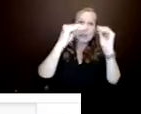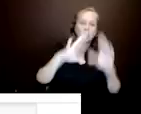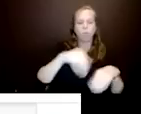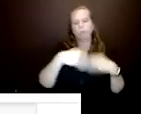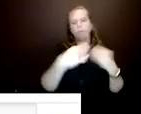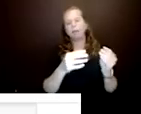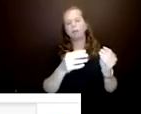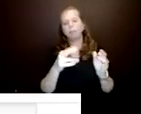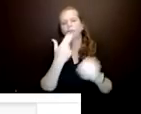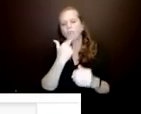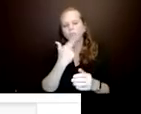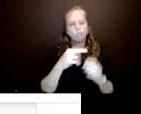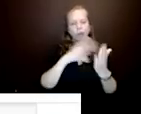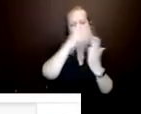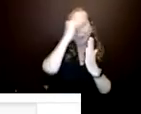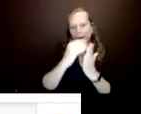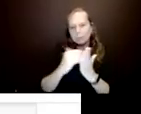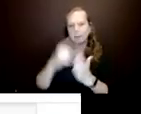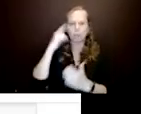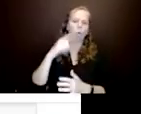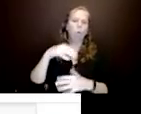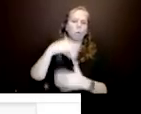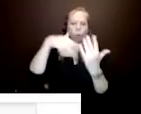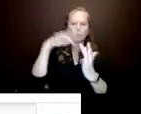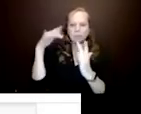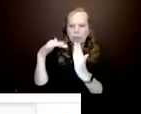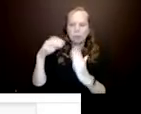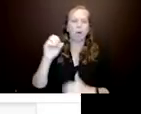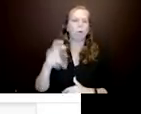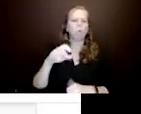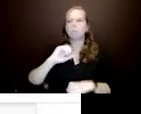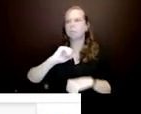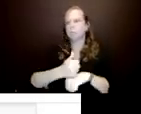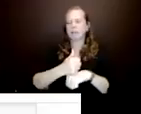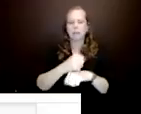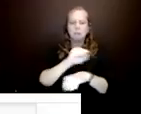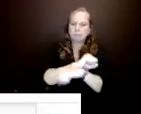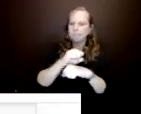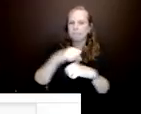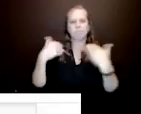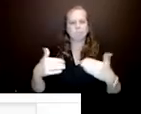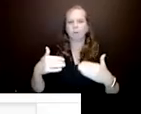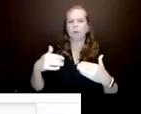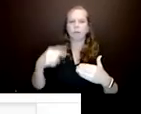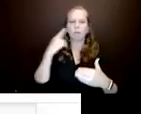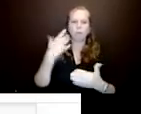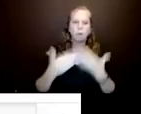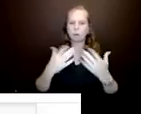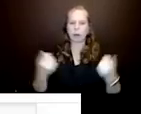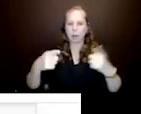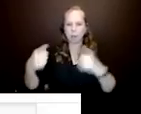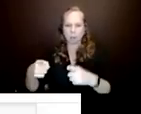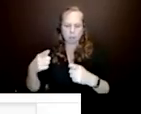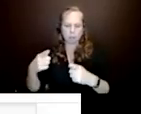lesson for science and social studies or to set the stage for whatever projects of inquiry are going on in those subjects right now.